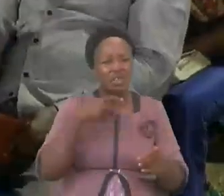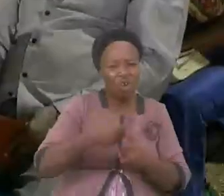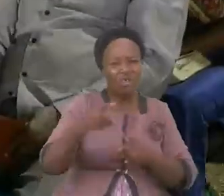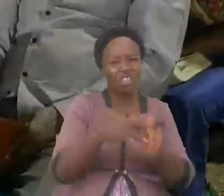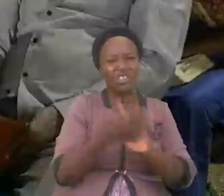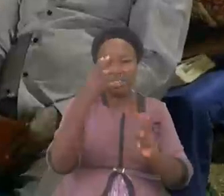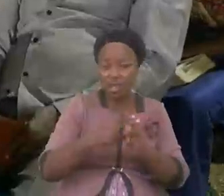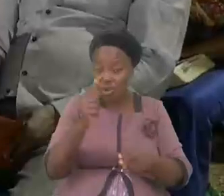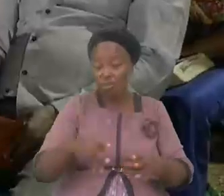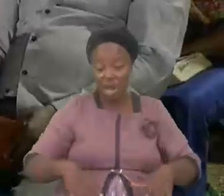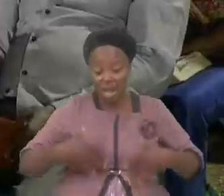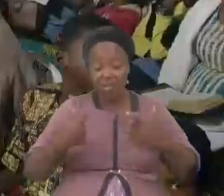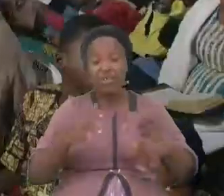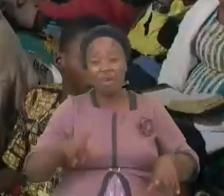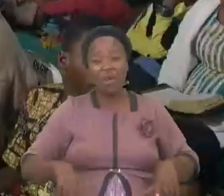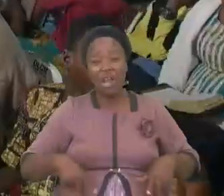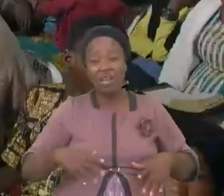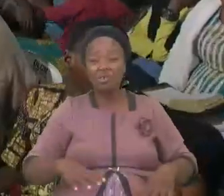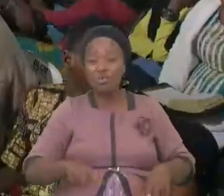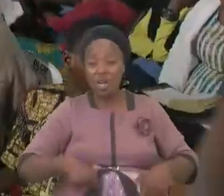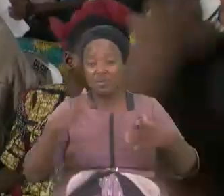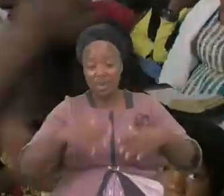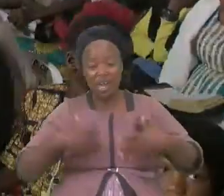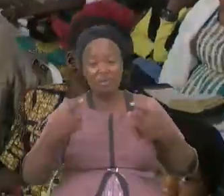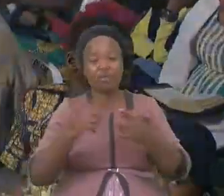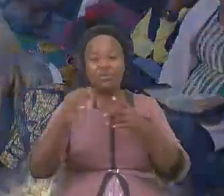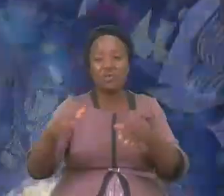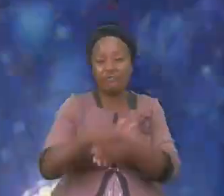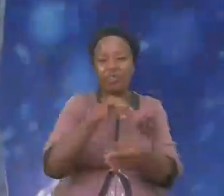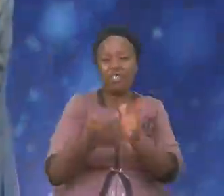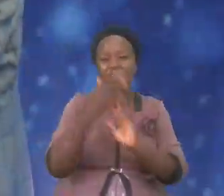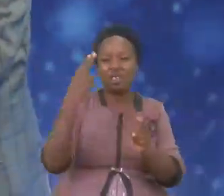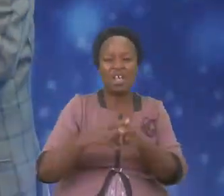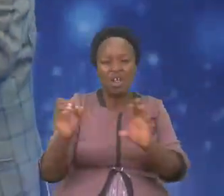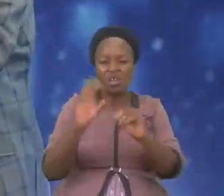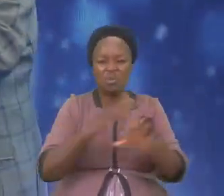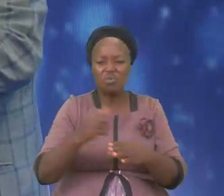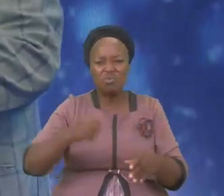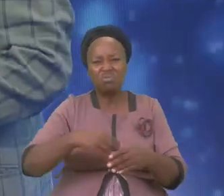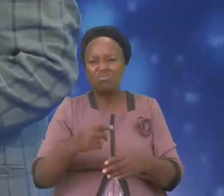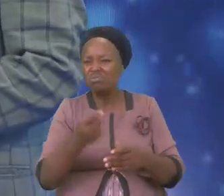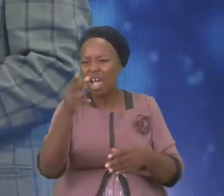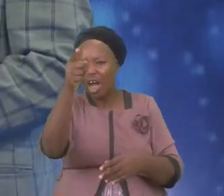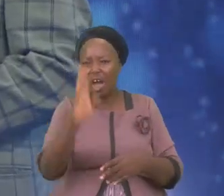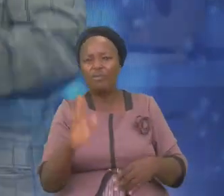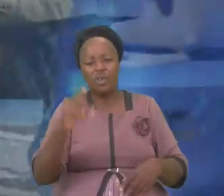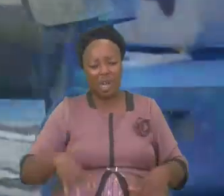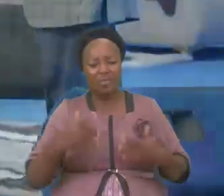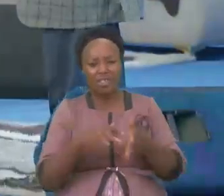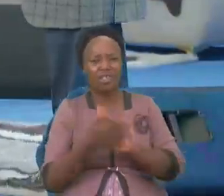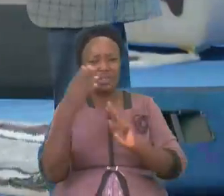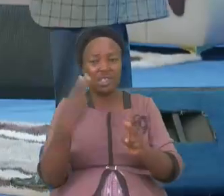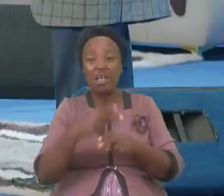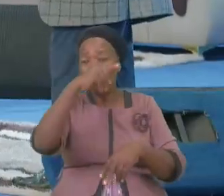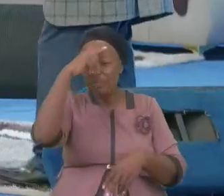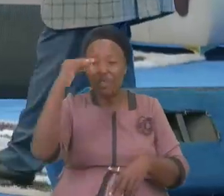Nothing will cut your life short because of the better deal the Lord is having with you now.